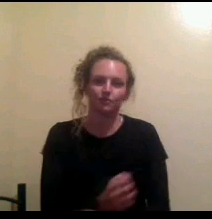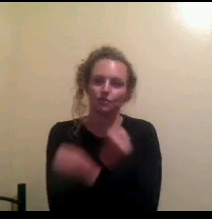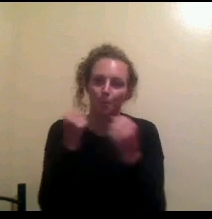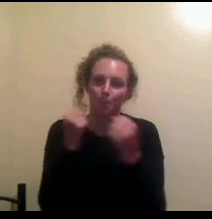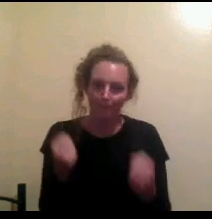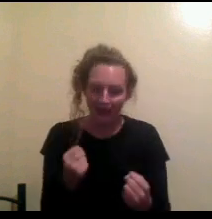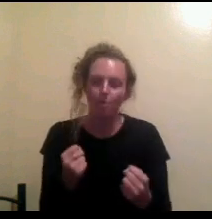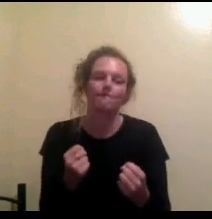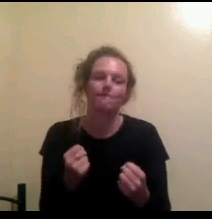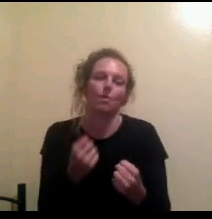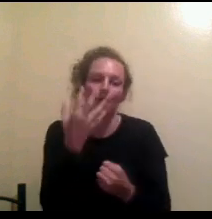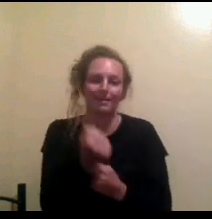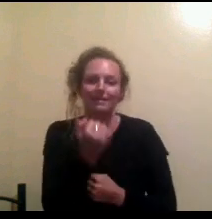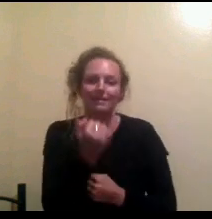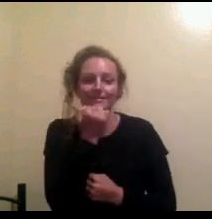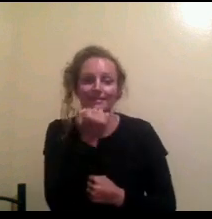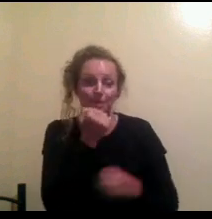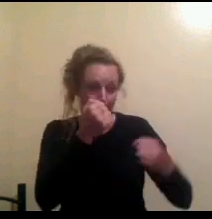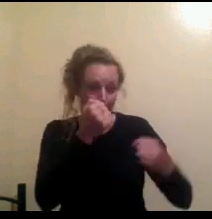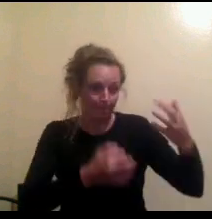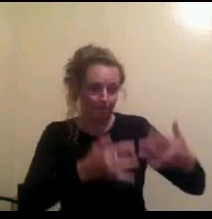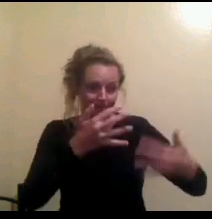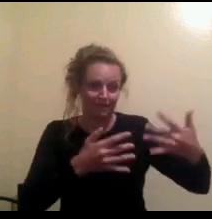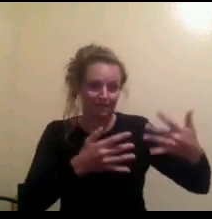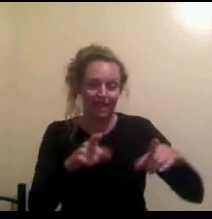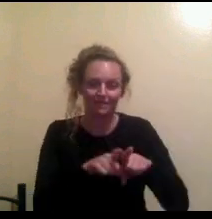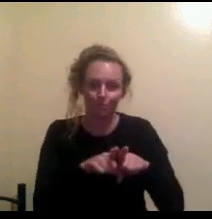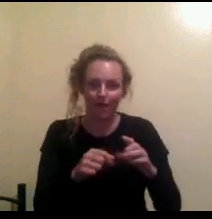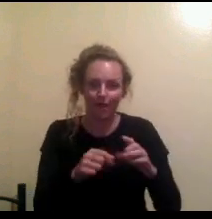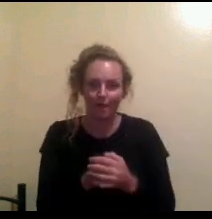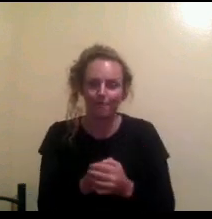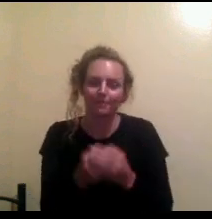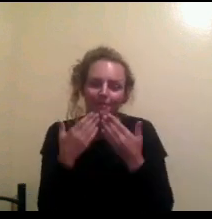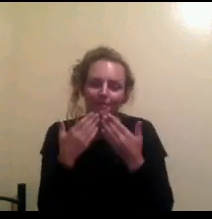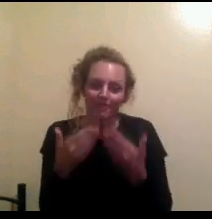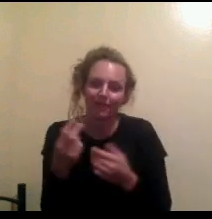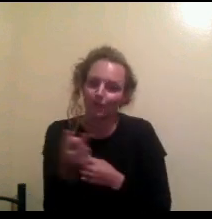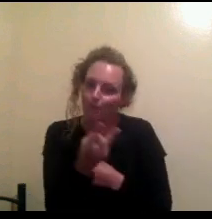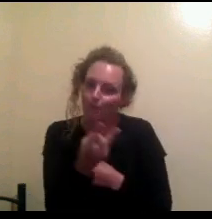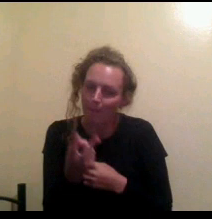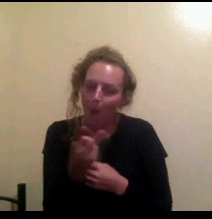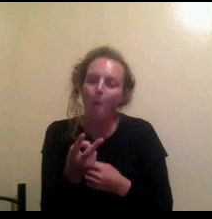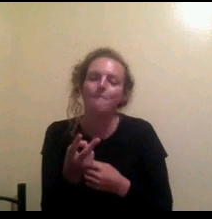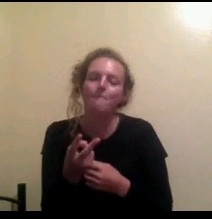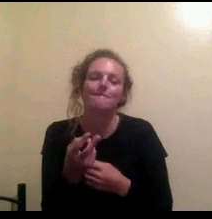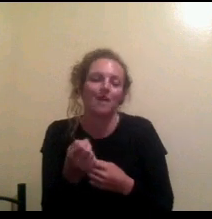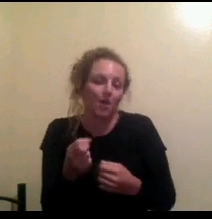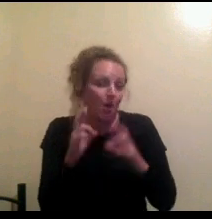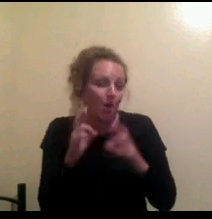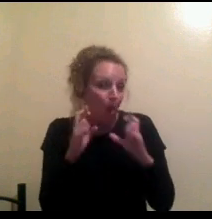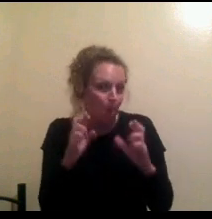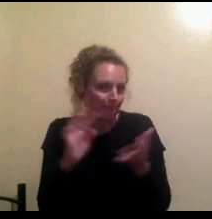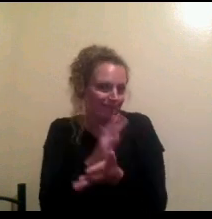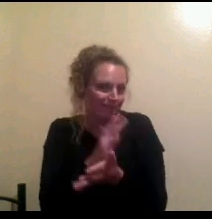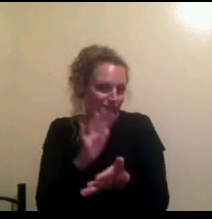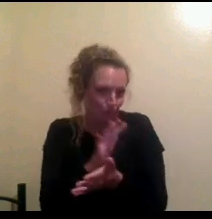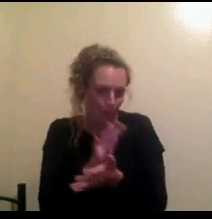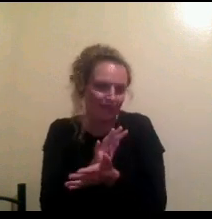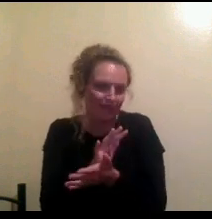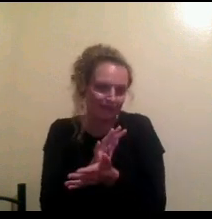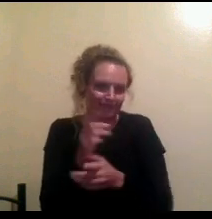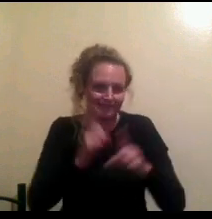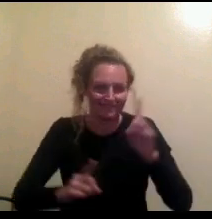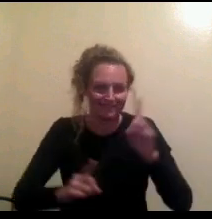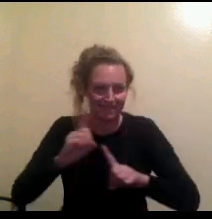as you say, Jacob. But yeah, great. Thank you both very much. I hope everyone listening enjoyed the session. I certainly did. There haven't been any